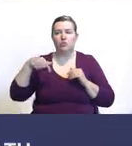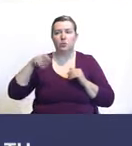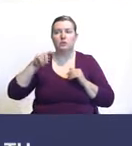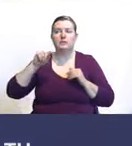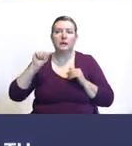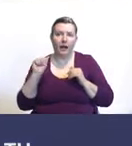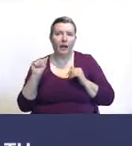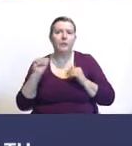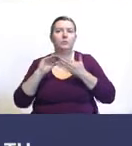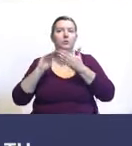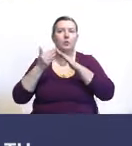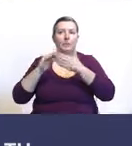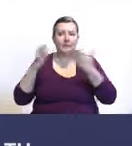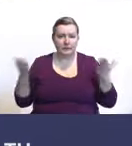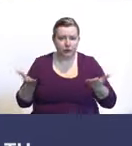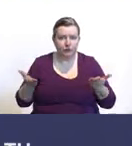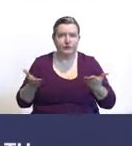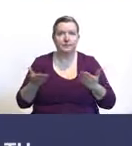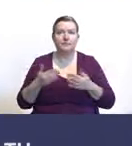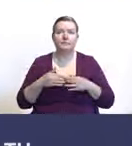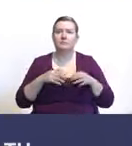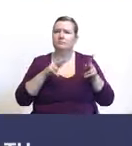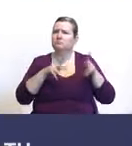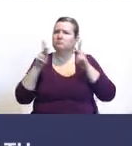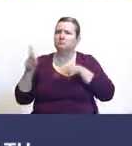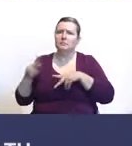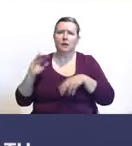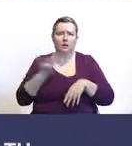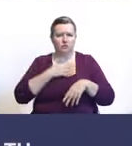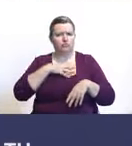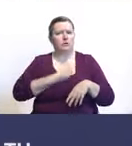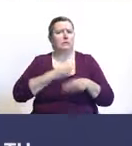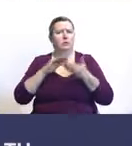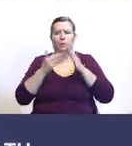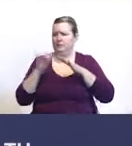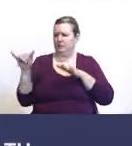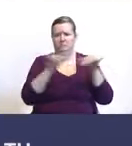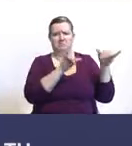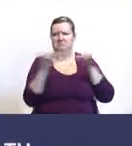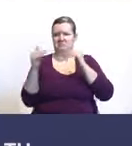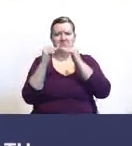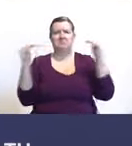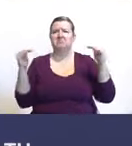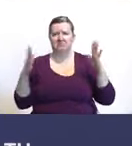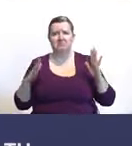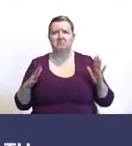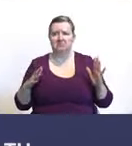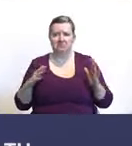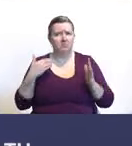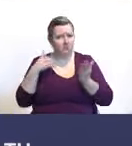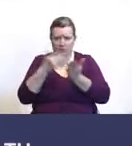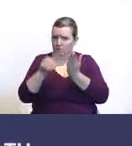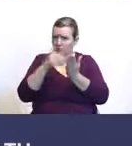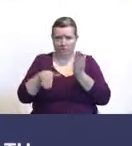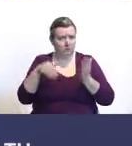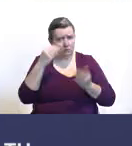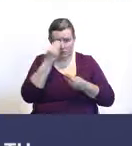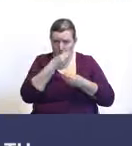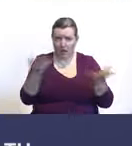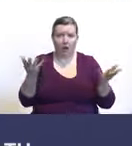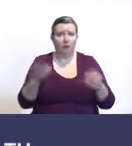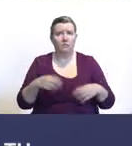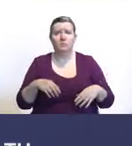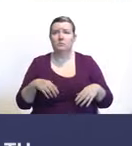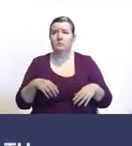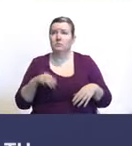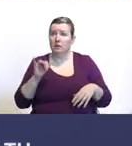community and say the same thing about the transgender community, which is I've said many times, is the piece of